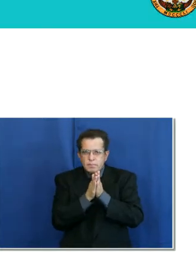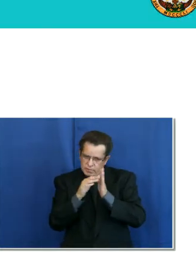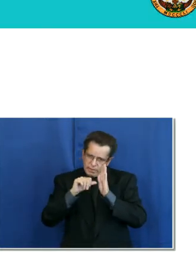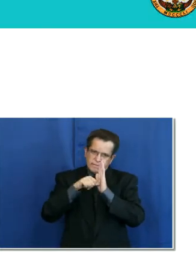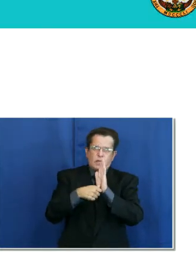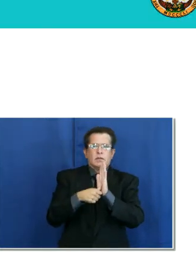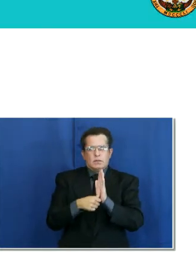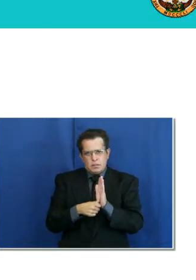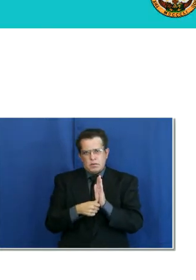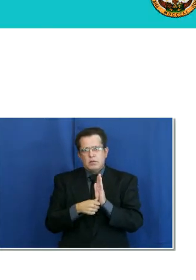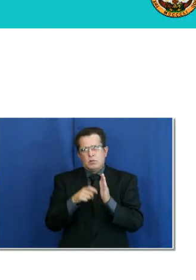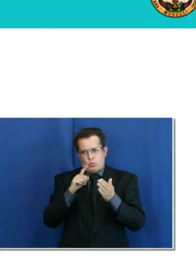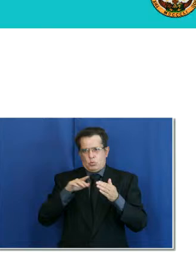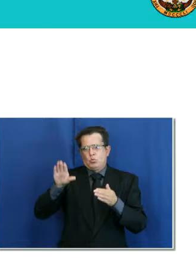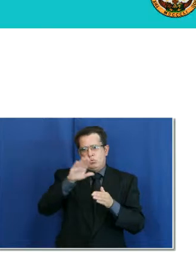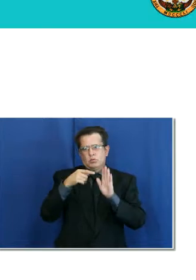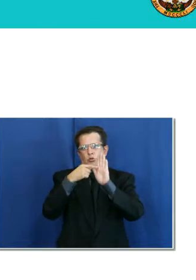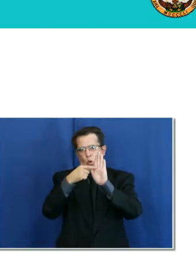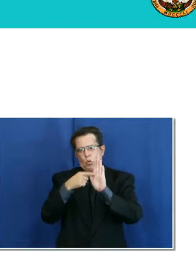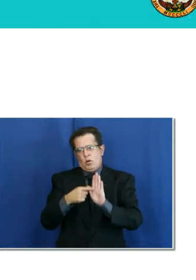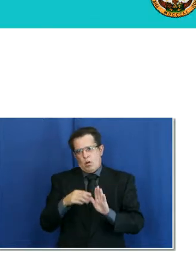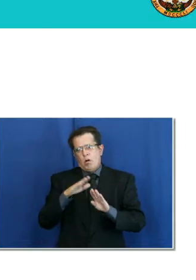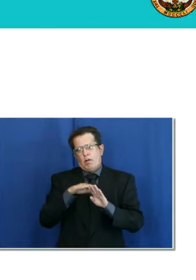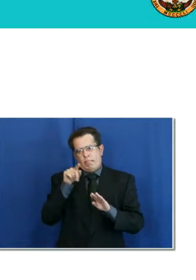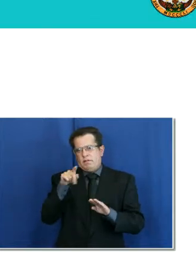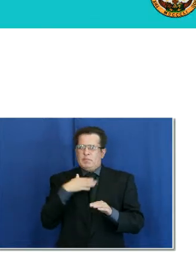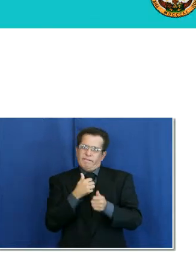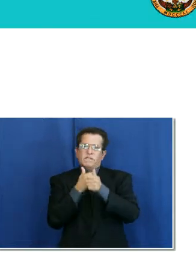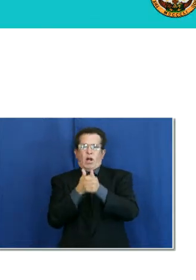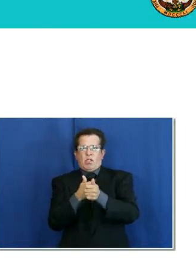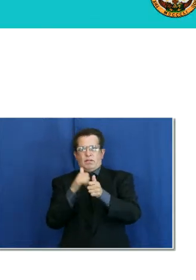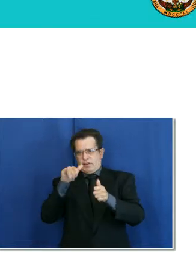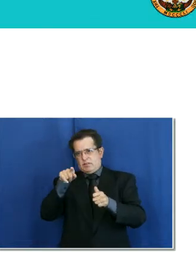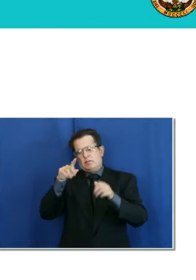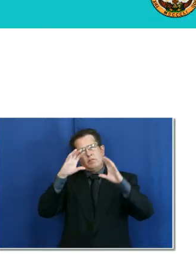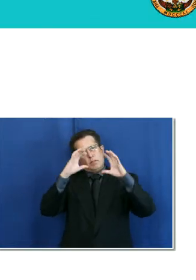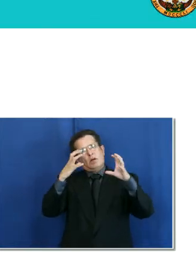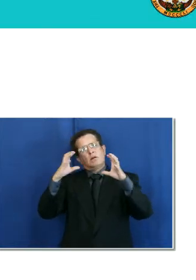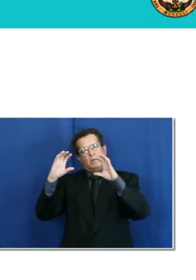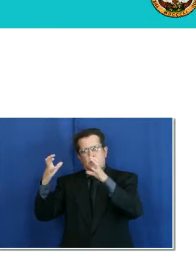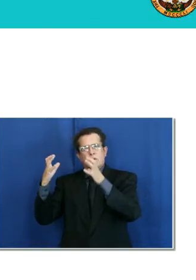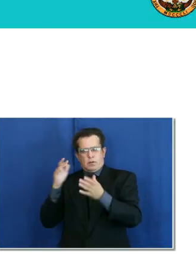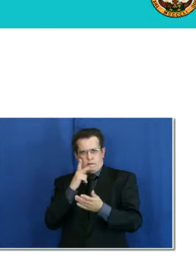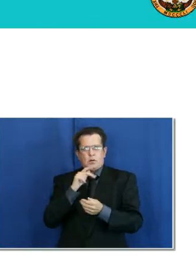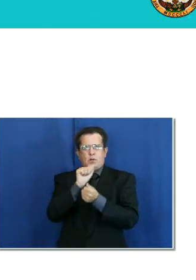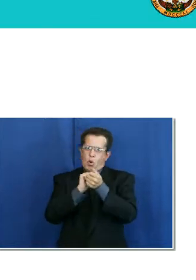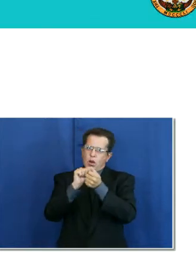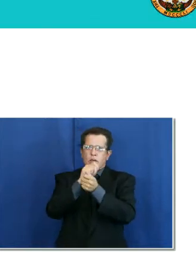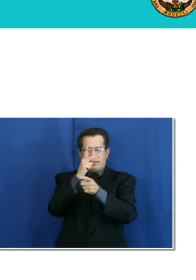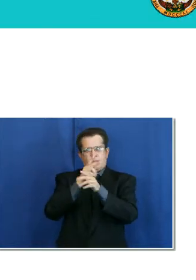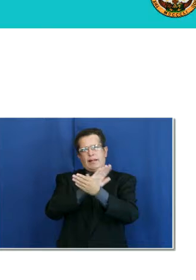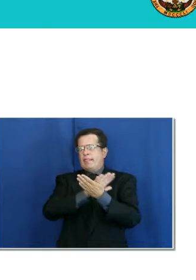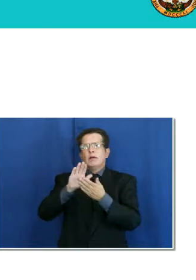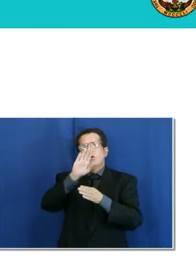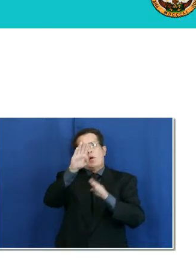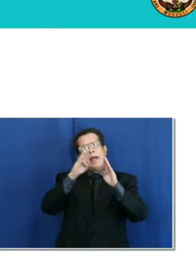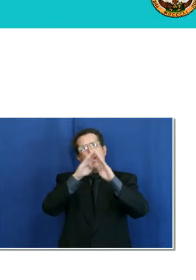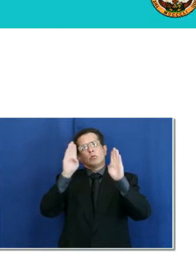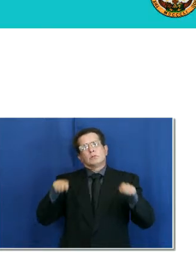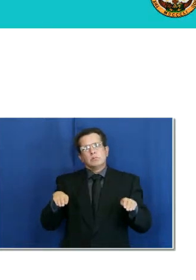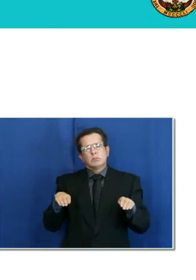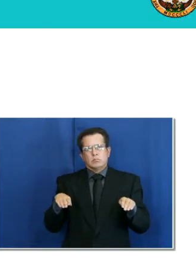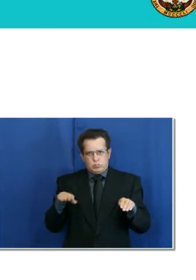the elements that are shown here on this slide. And this includes washing your hands